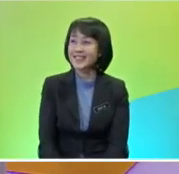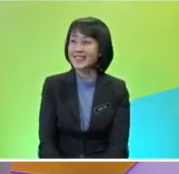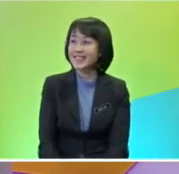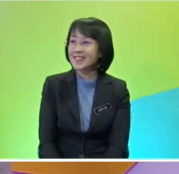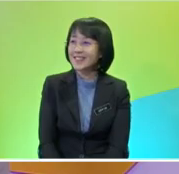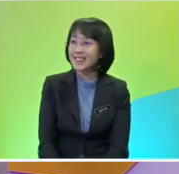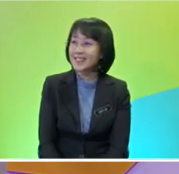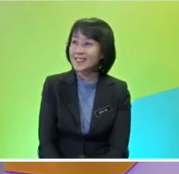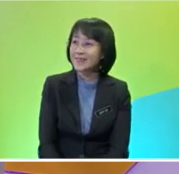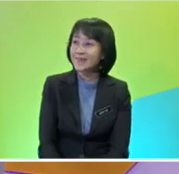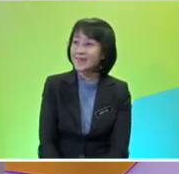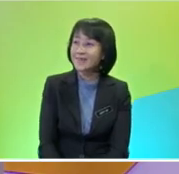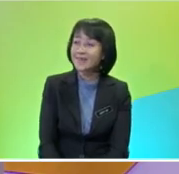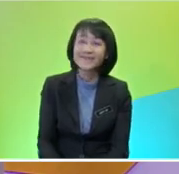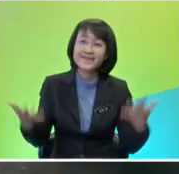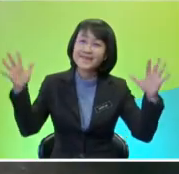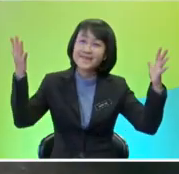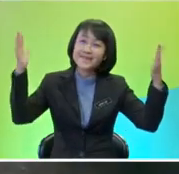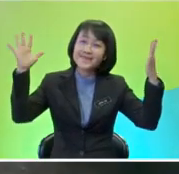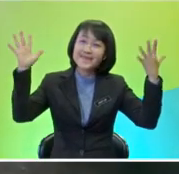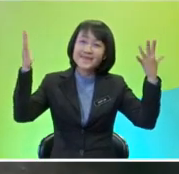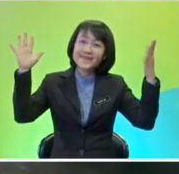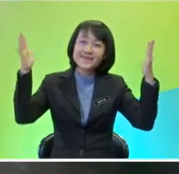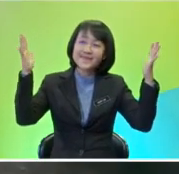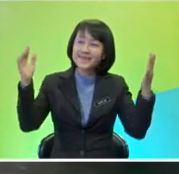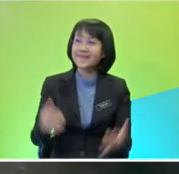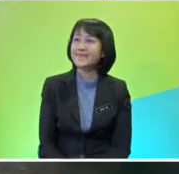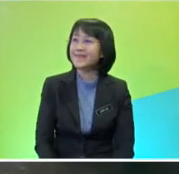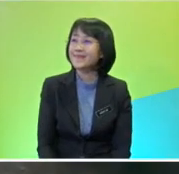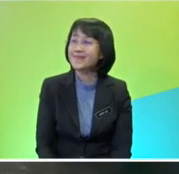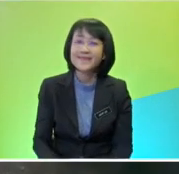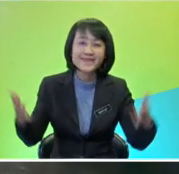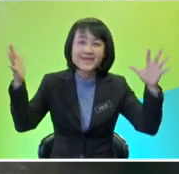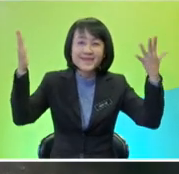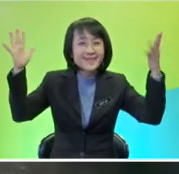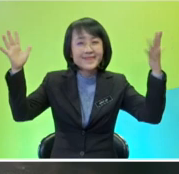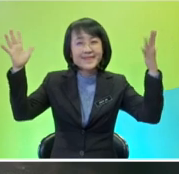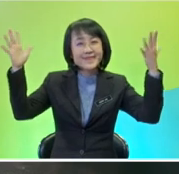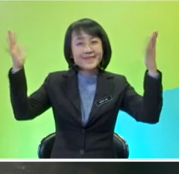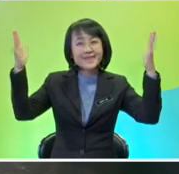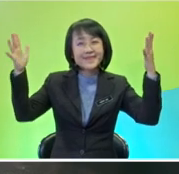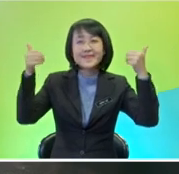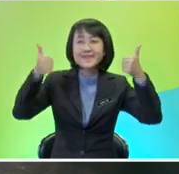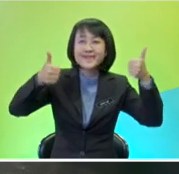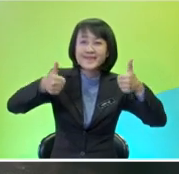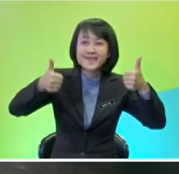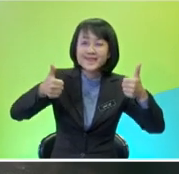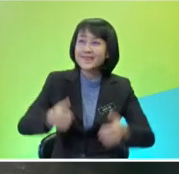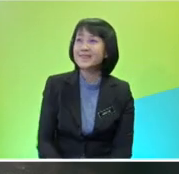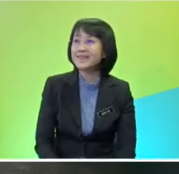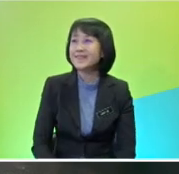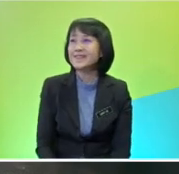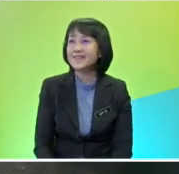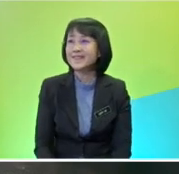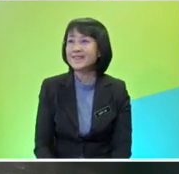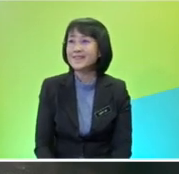1, 2, 3, and 4. Okay. Good job. A big round of applause to all of them. Yay, good job. And how did they do overall